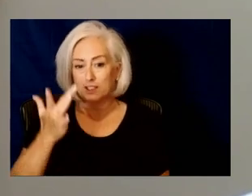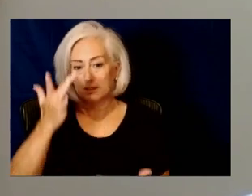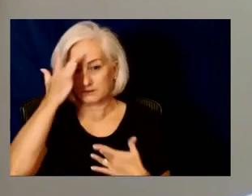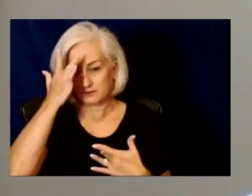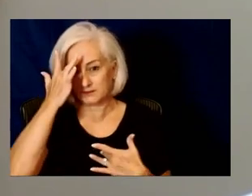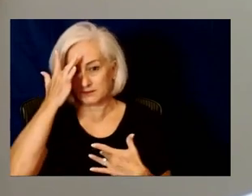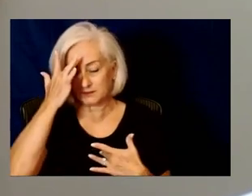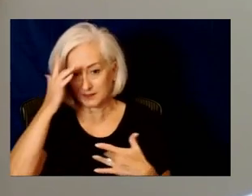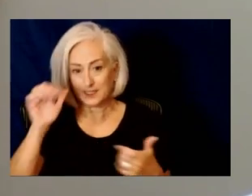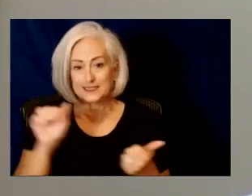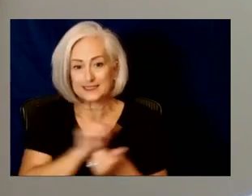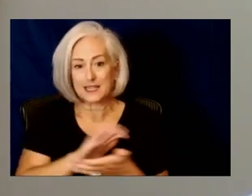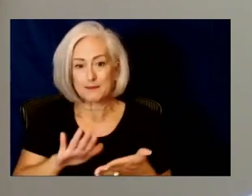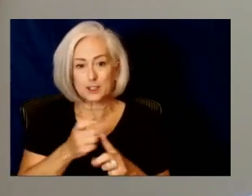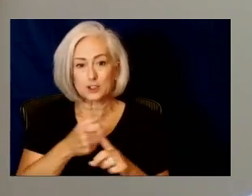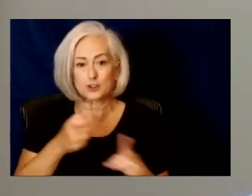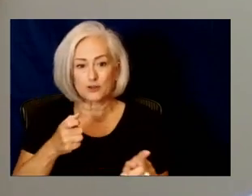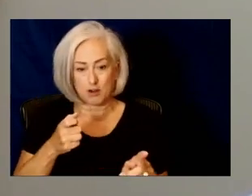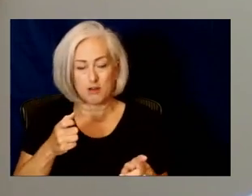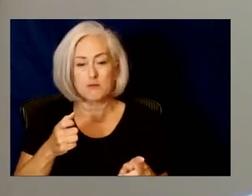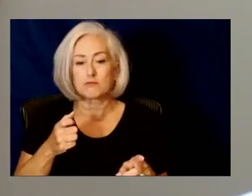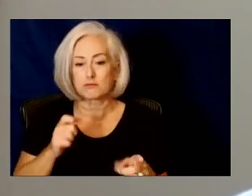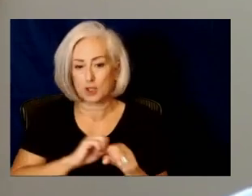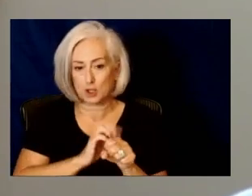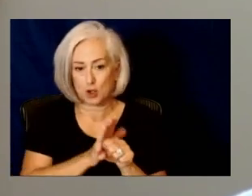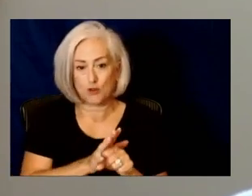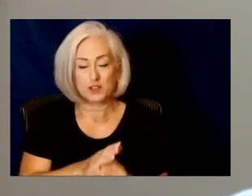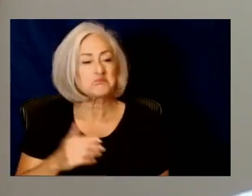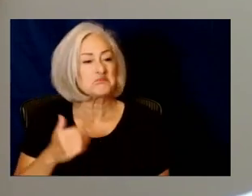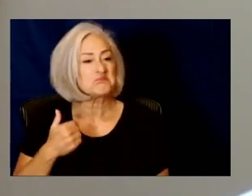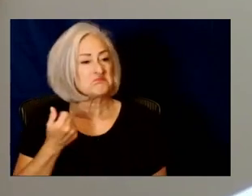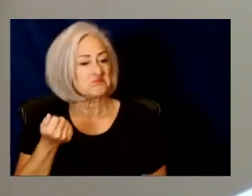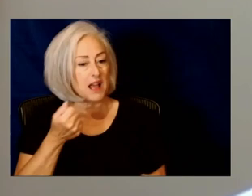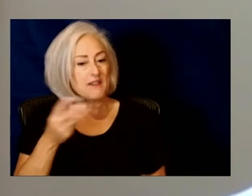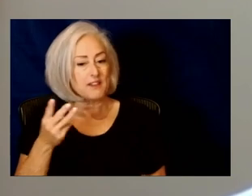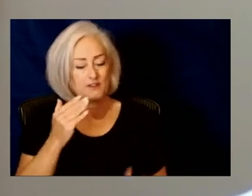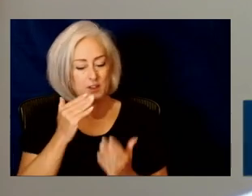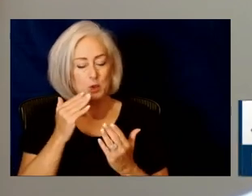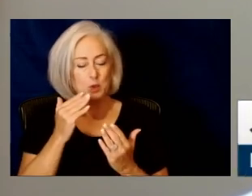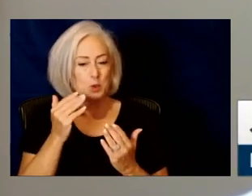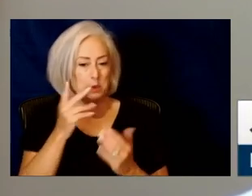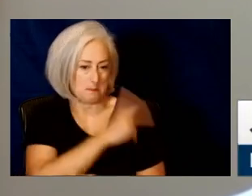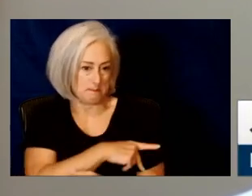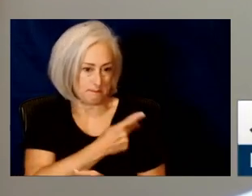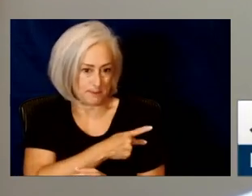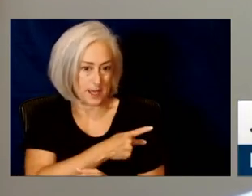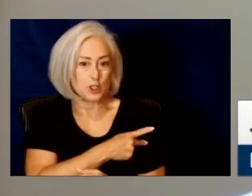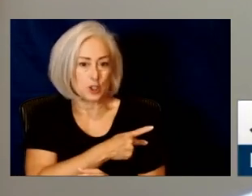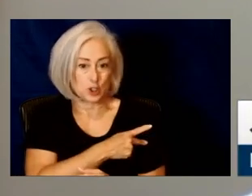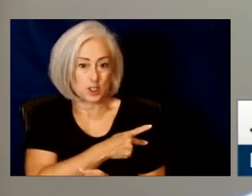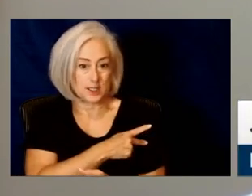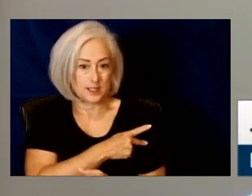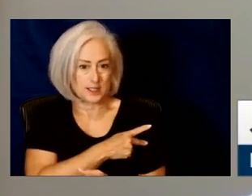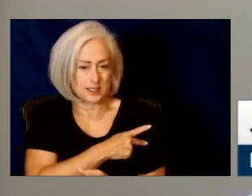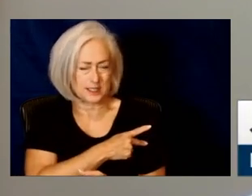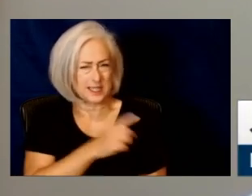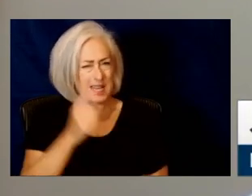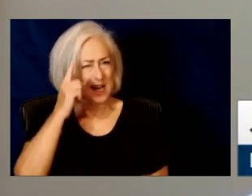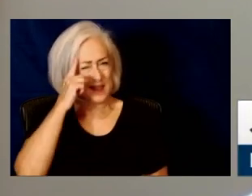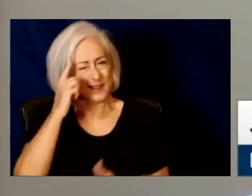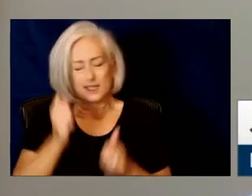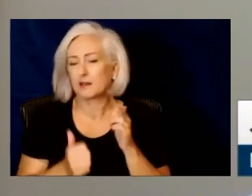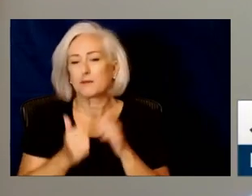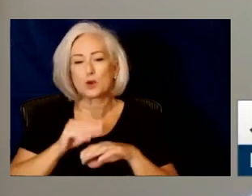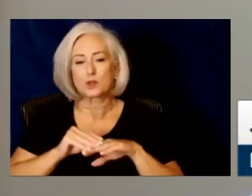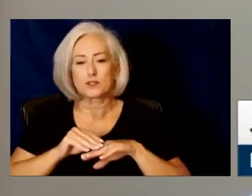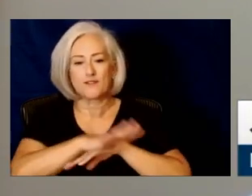Yes, I do have a handful of patients on my primary care panel that I think most of them were really affected by the